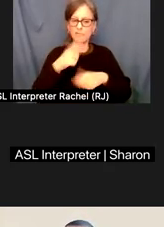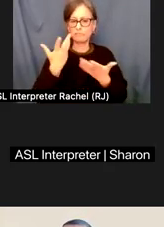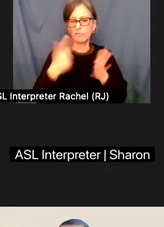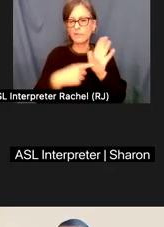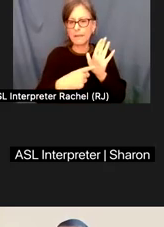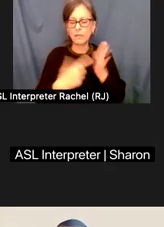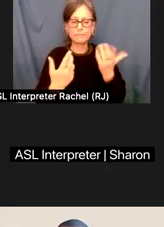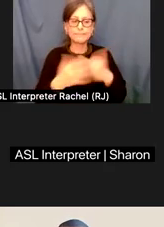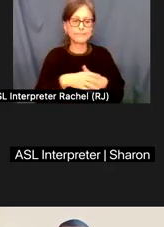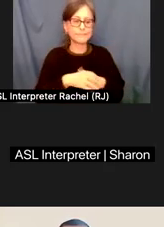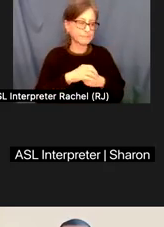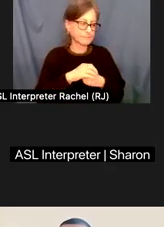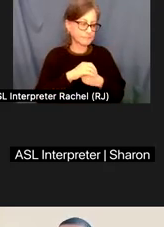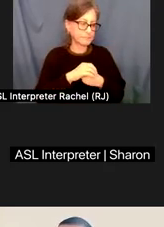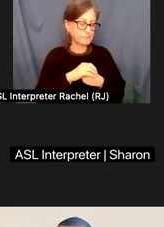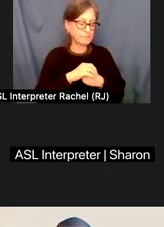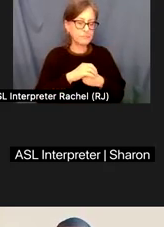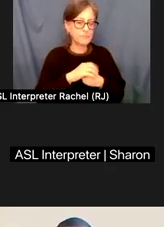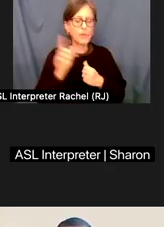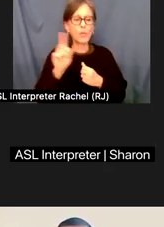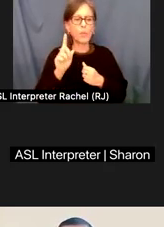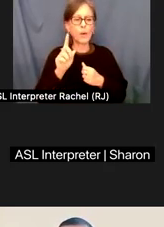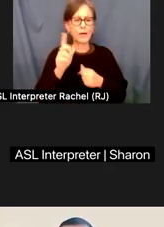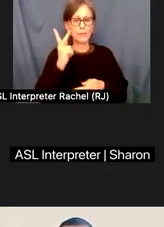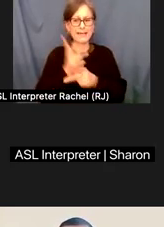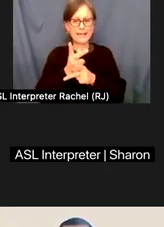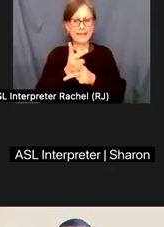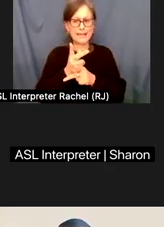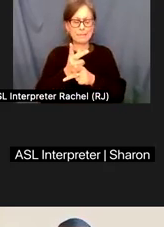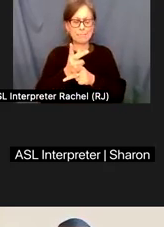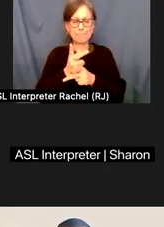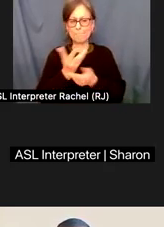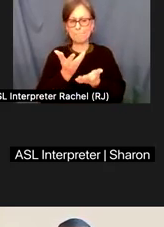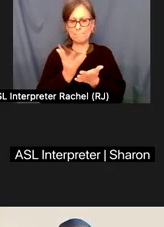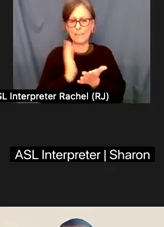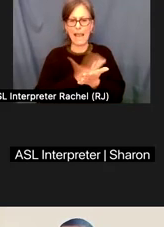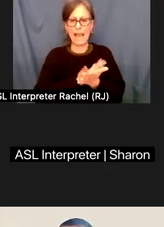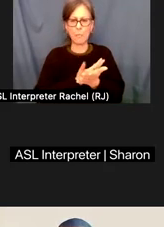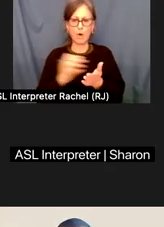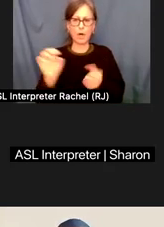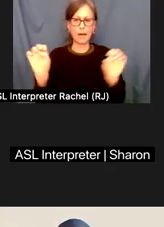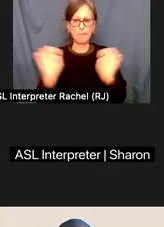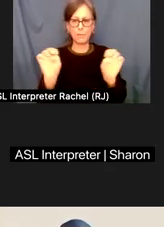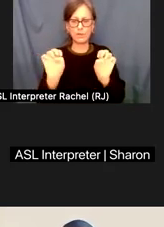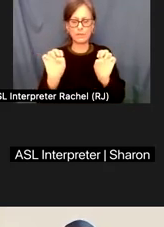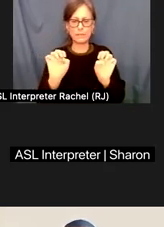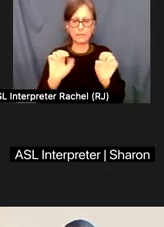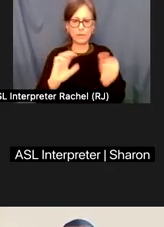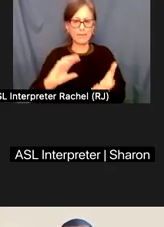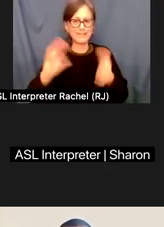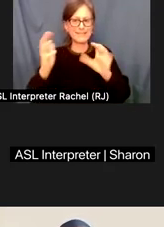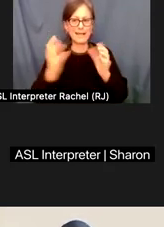things to think about is where do we need to keep these, where do we need to keep our emergency or our disaster